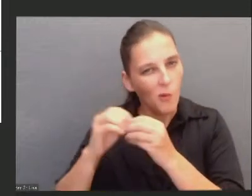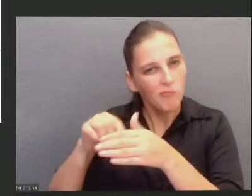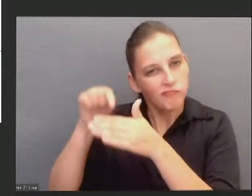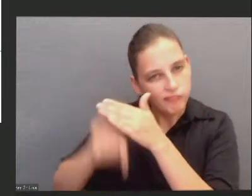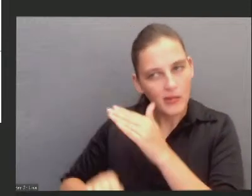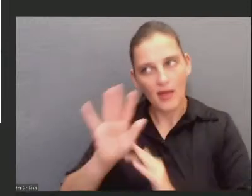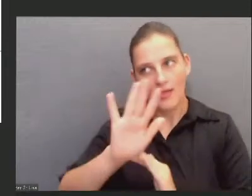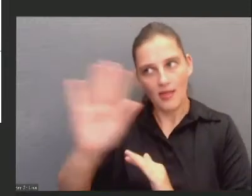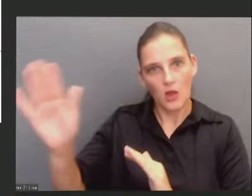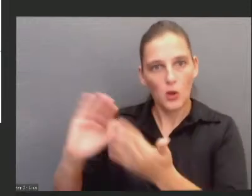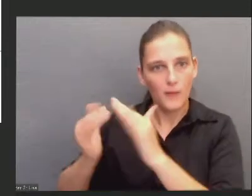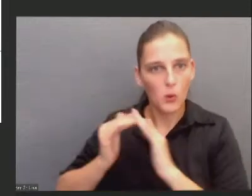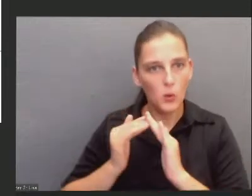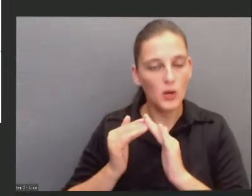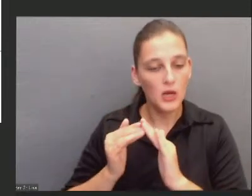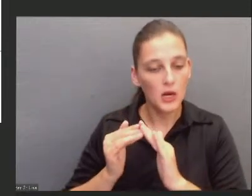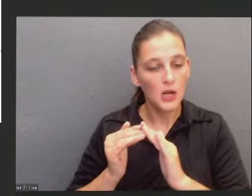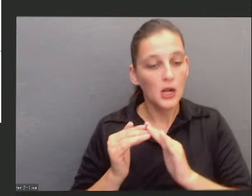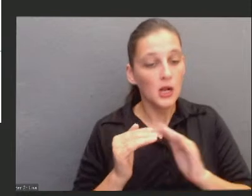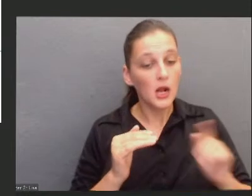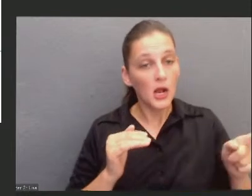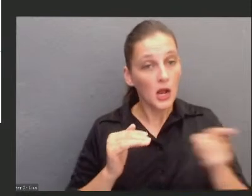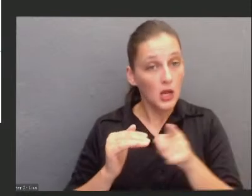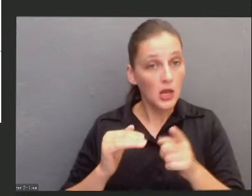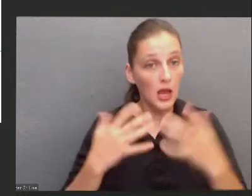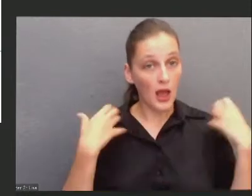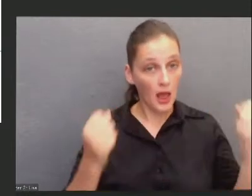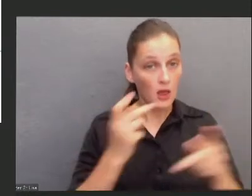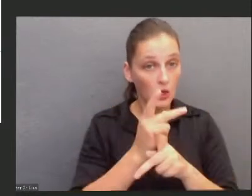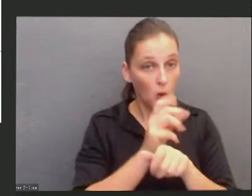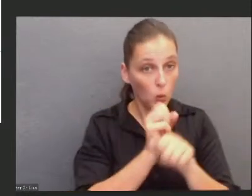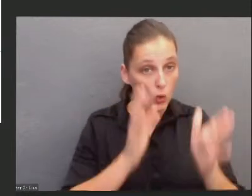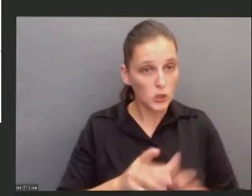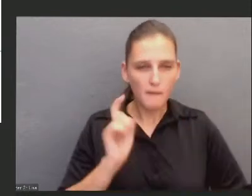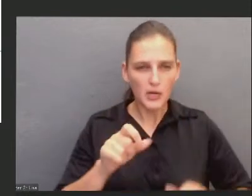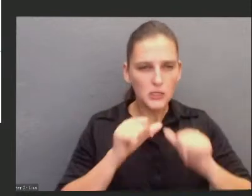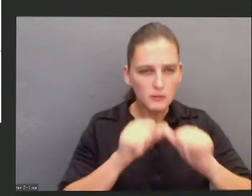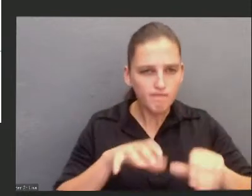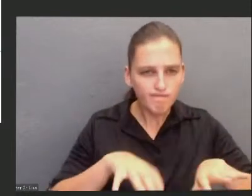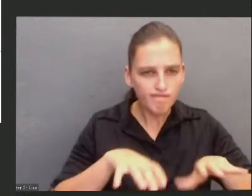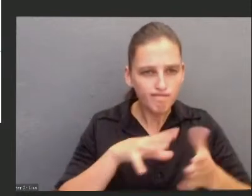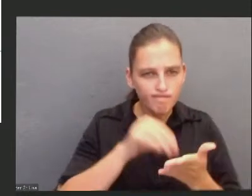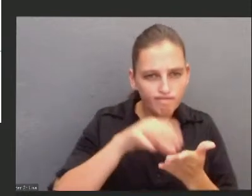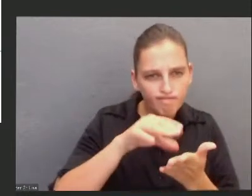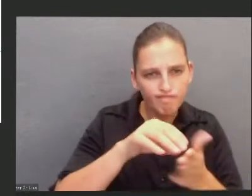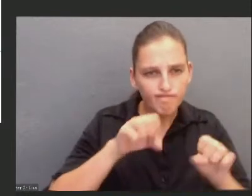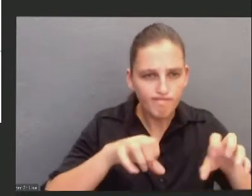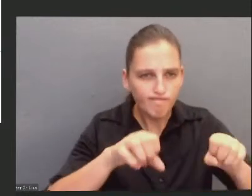in primary and continuing education of our healthcare providers.